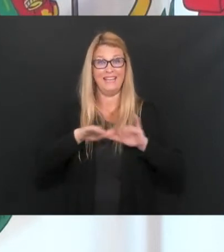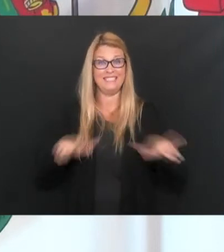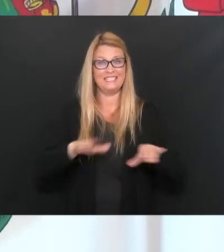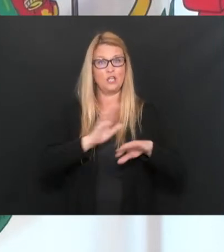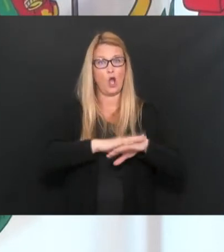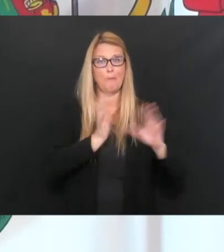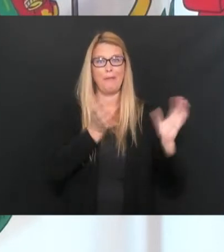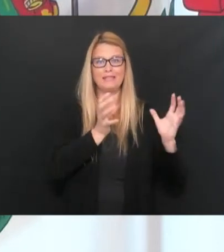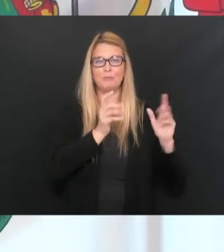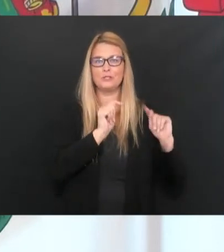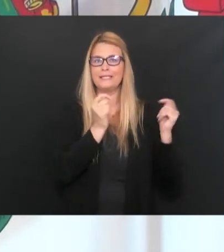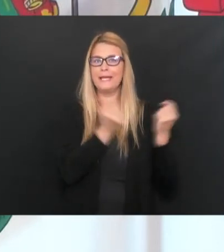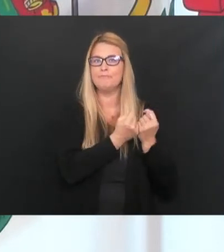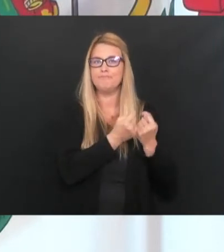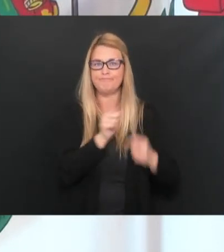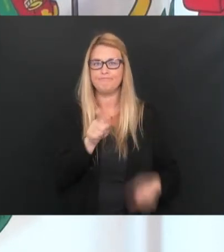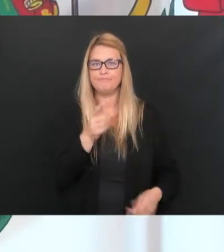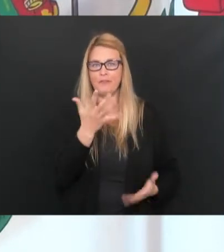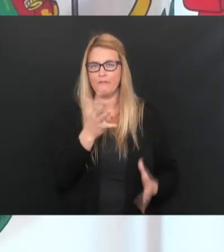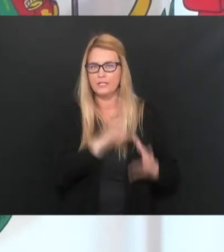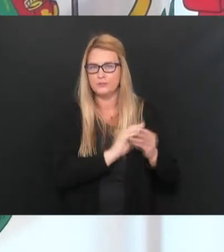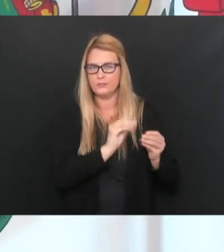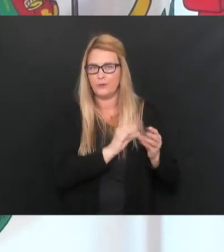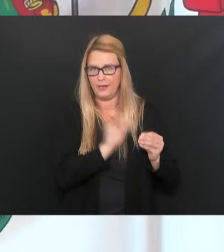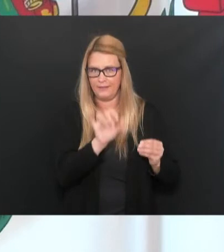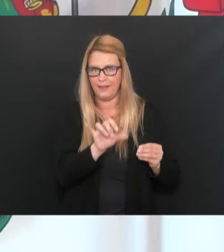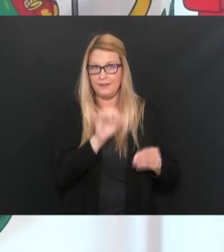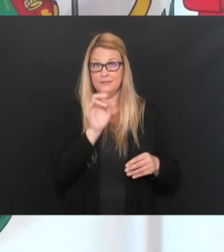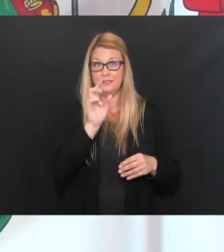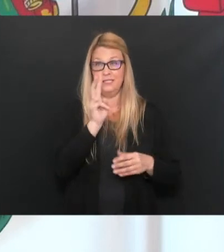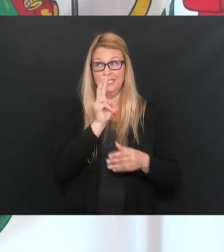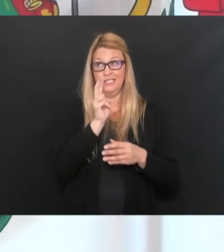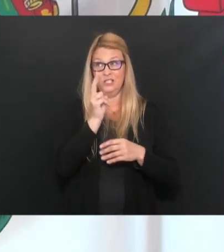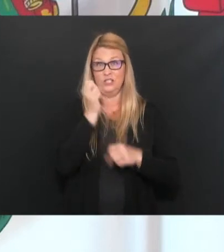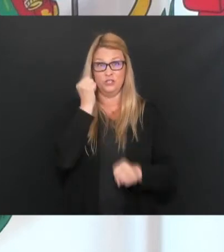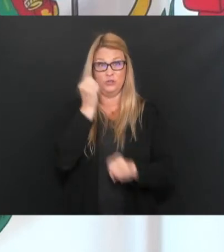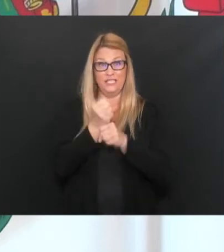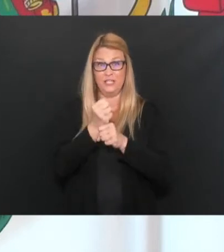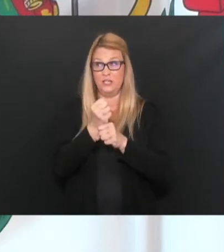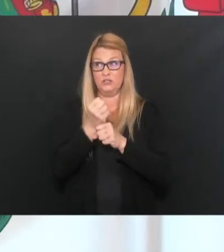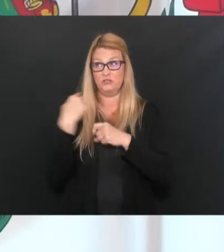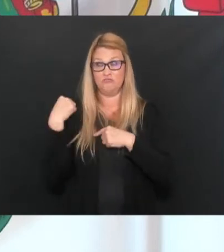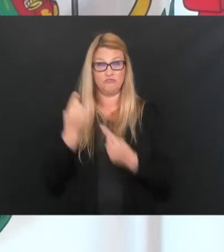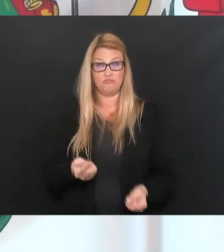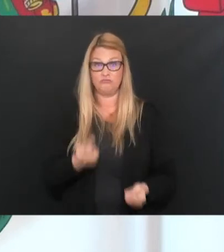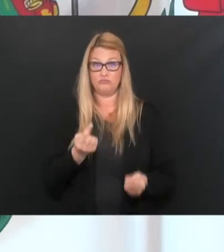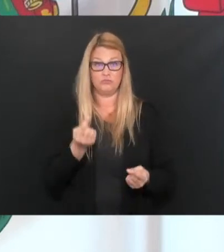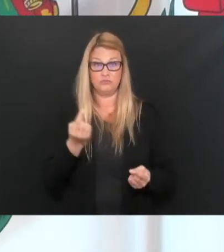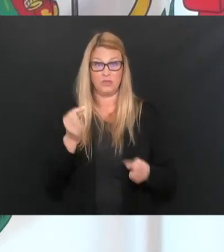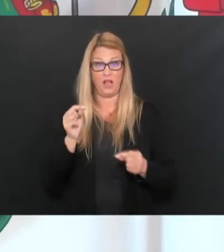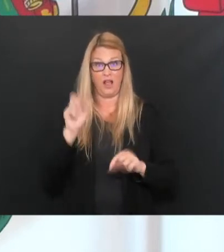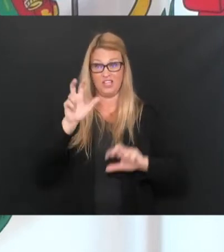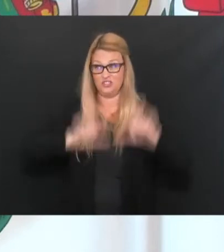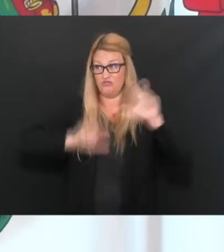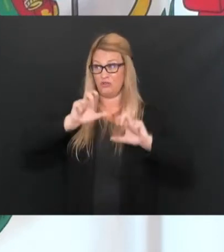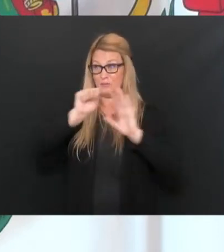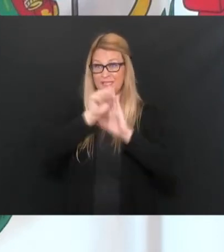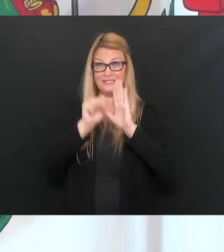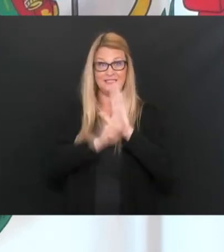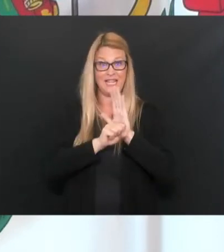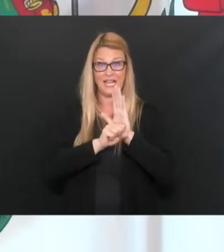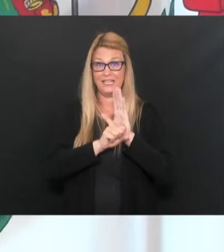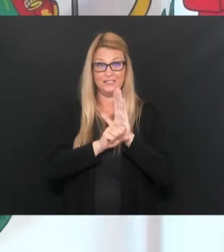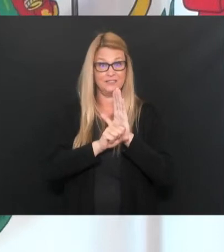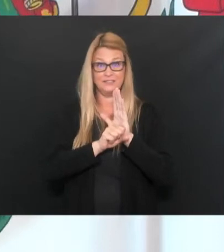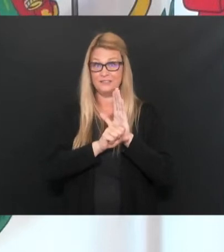basketball team. You just think about this. In the last 2 years, they have not lost a game in the state tournament, and they've been